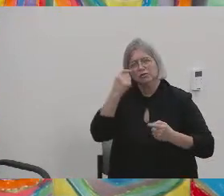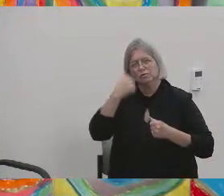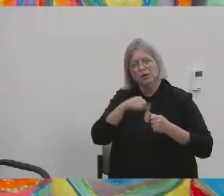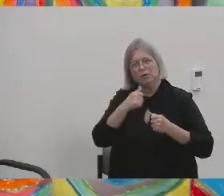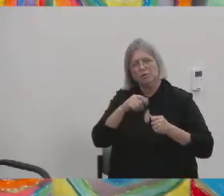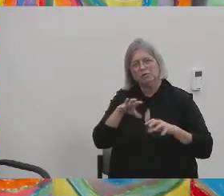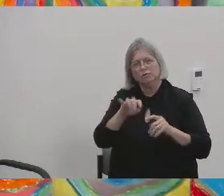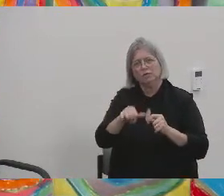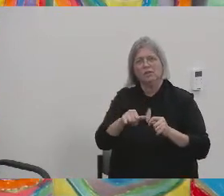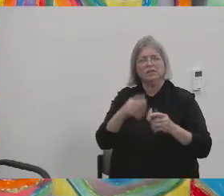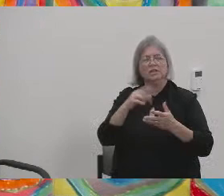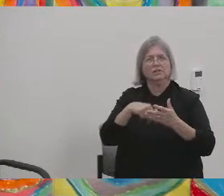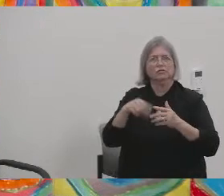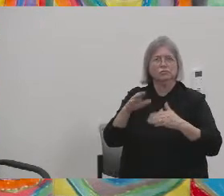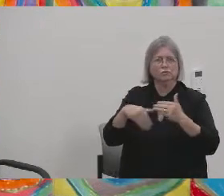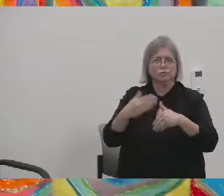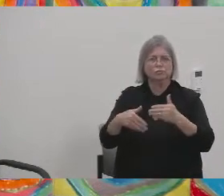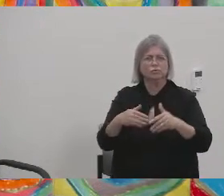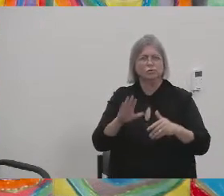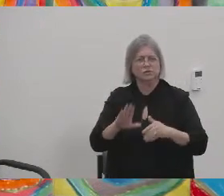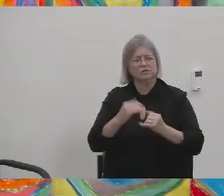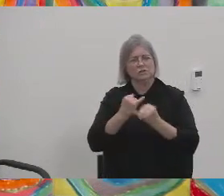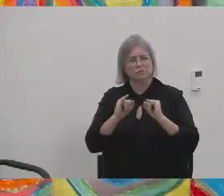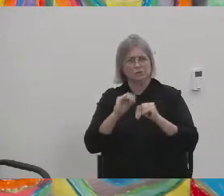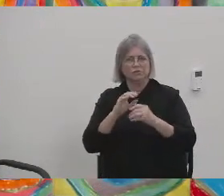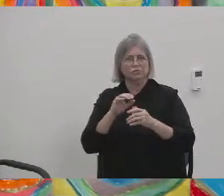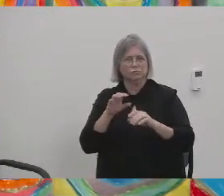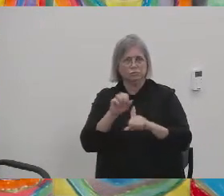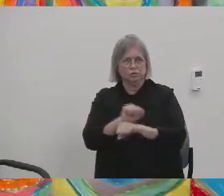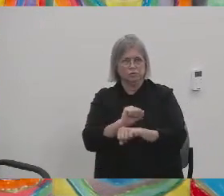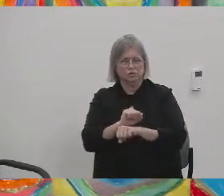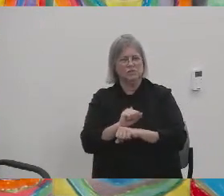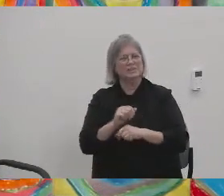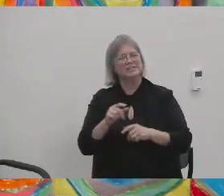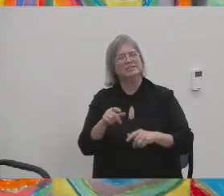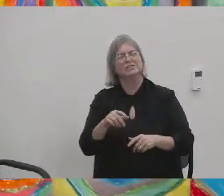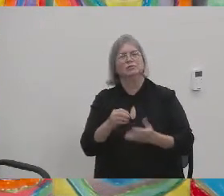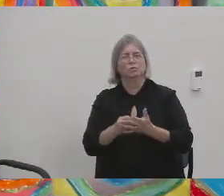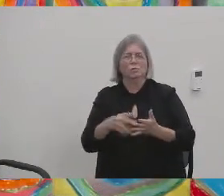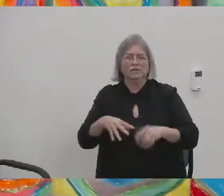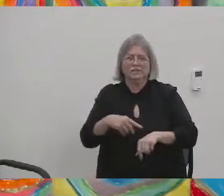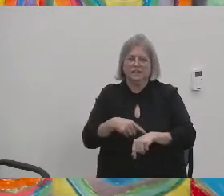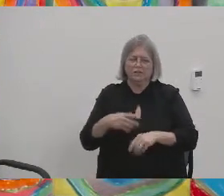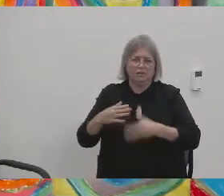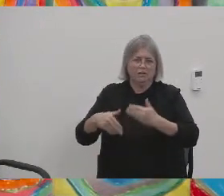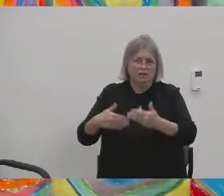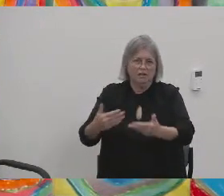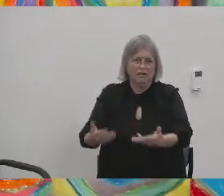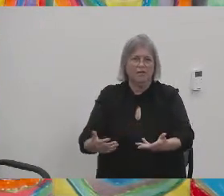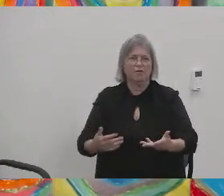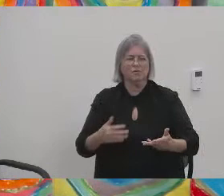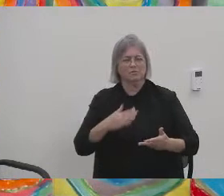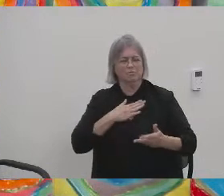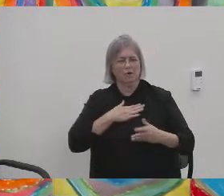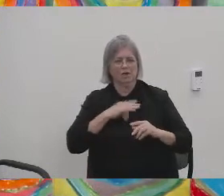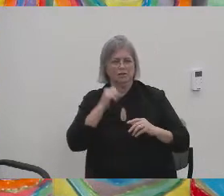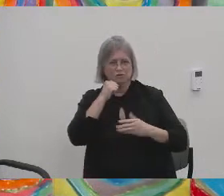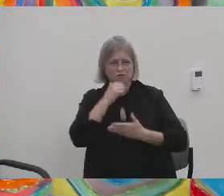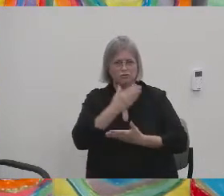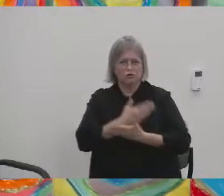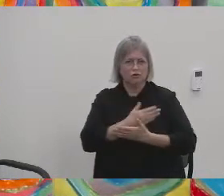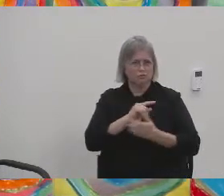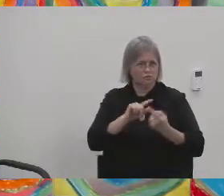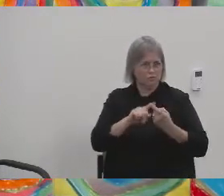them a lot longer to get through this work. I have friends of my daughter's who's